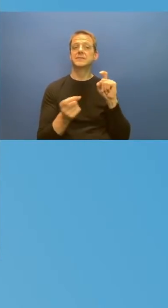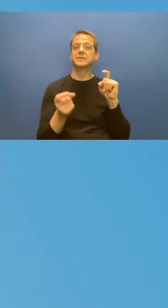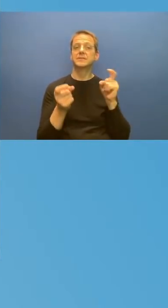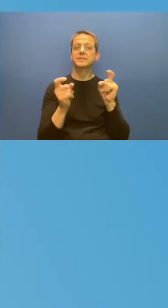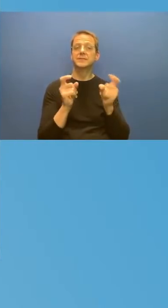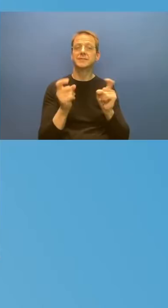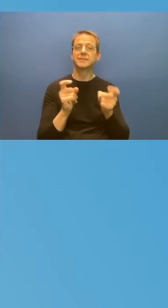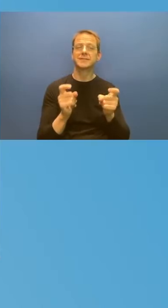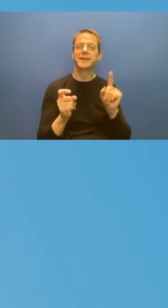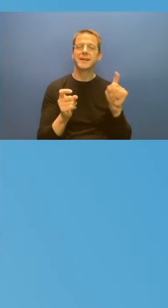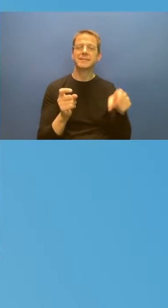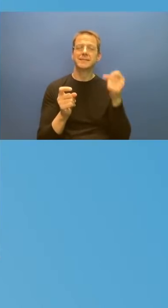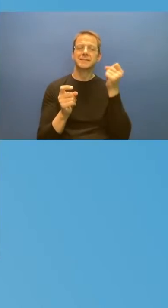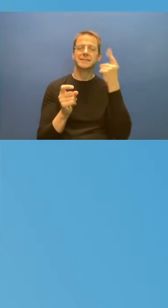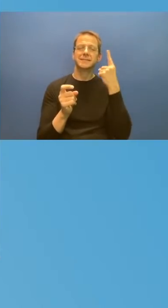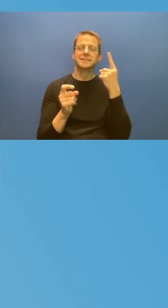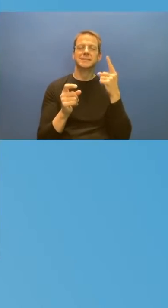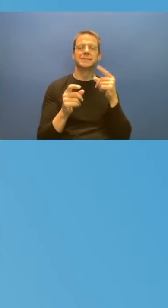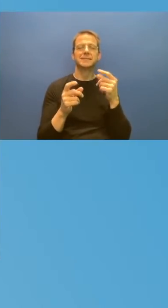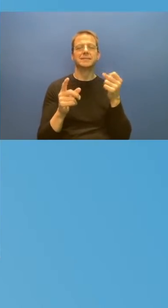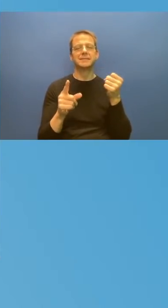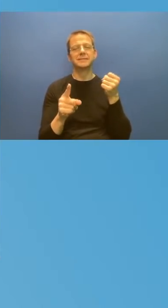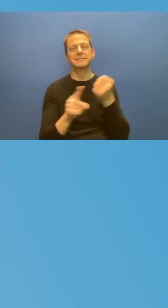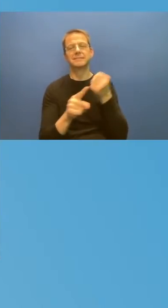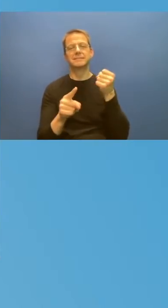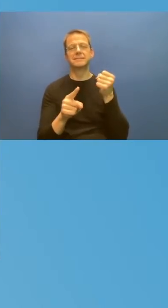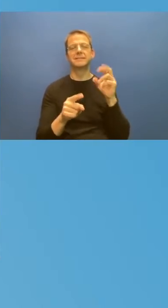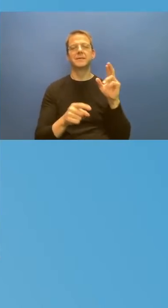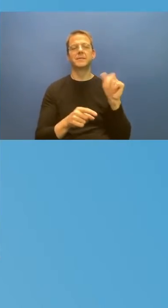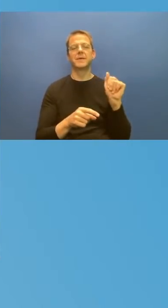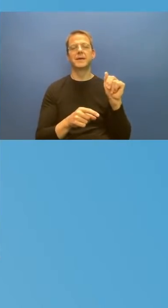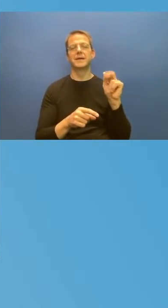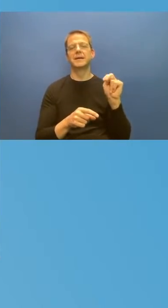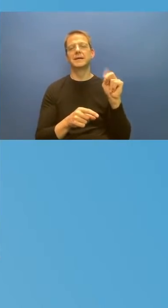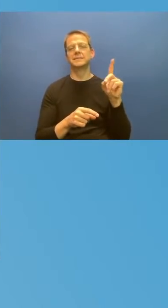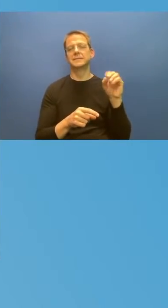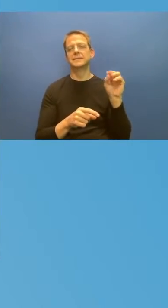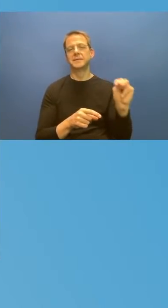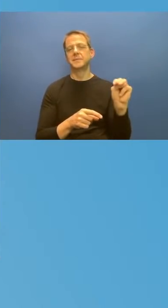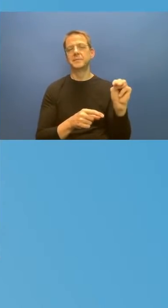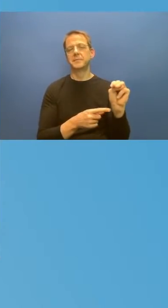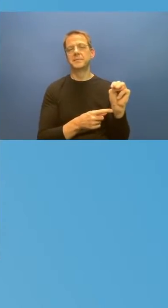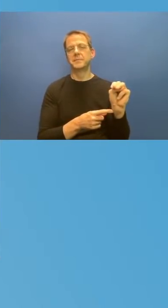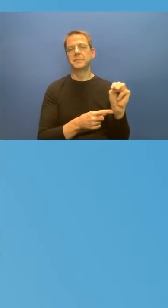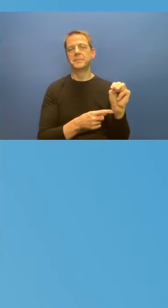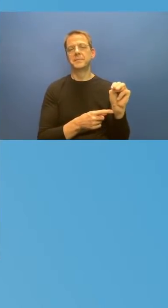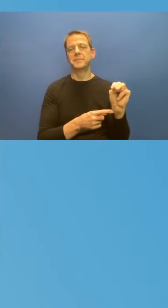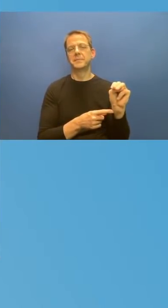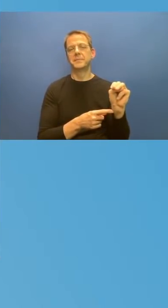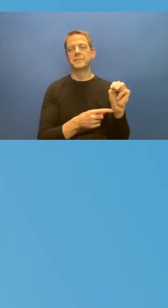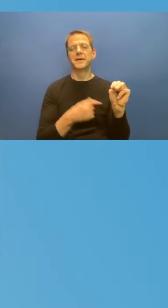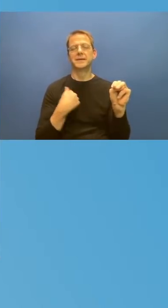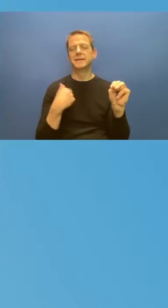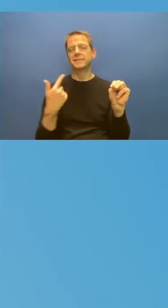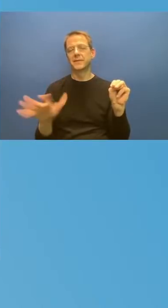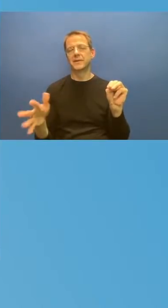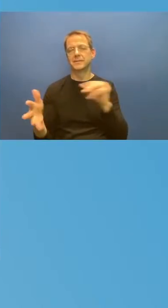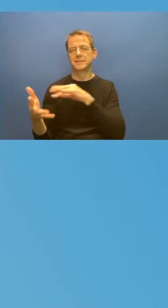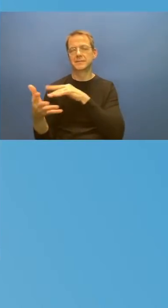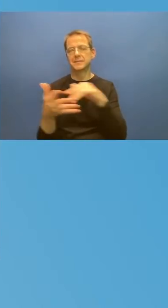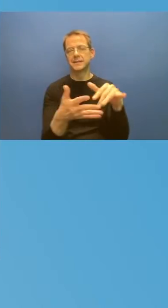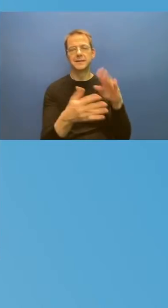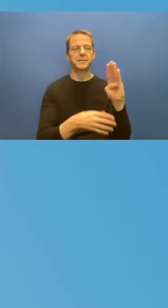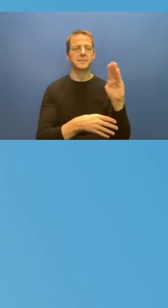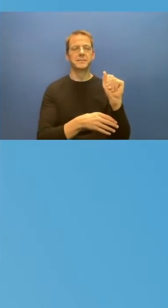on bacteria and then moved into viruses, we often think about things like antimicrobial resistance and antibiotic resistance, and